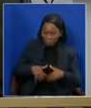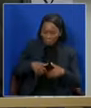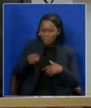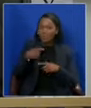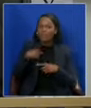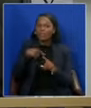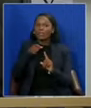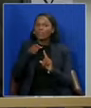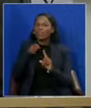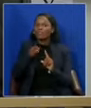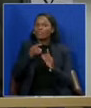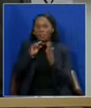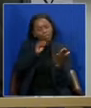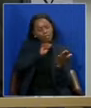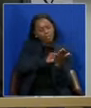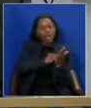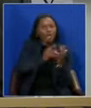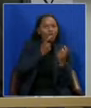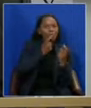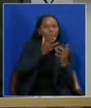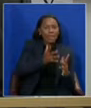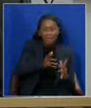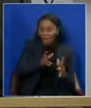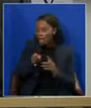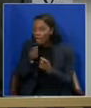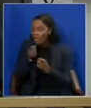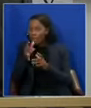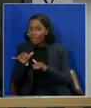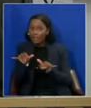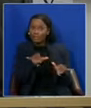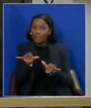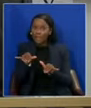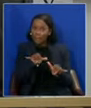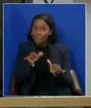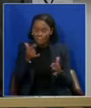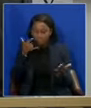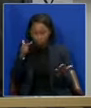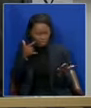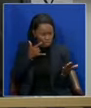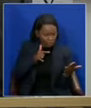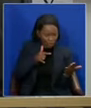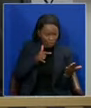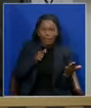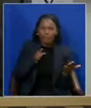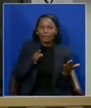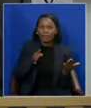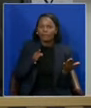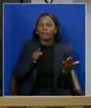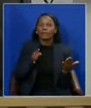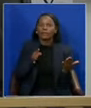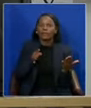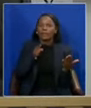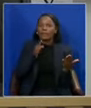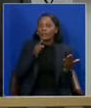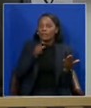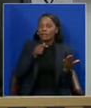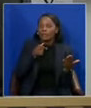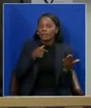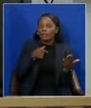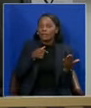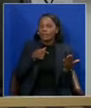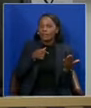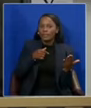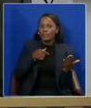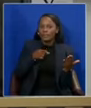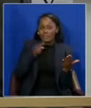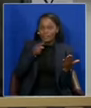is the same, and then we have to do it through the right way of doing docket audit. You must audit with the